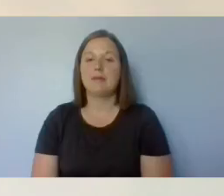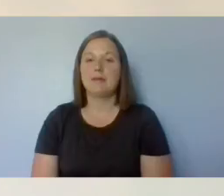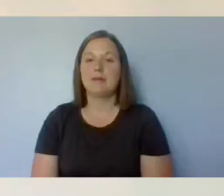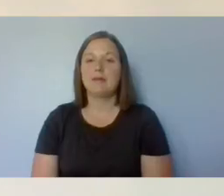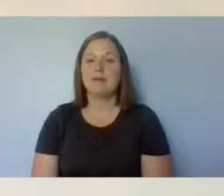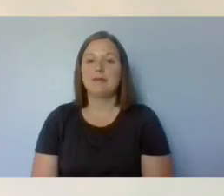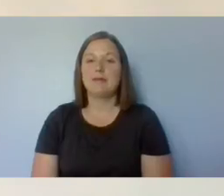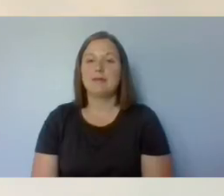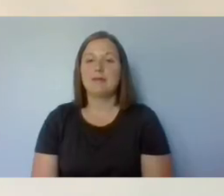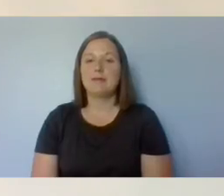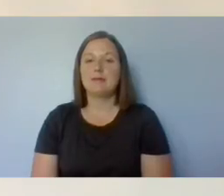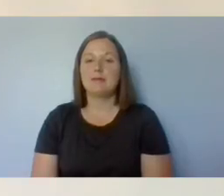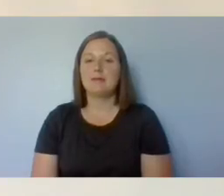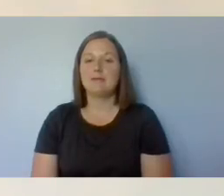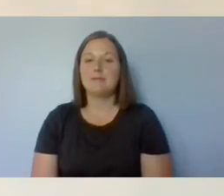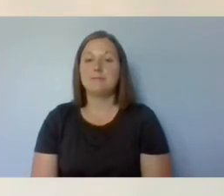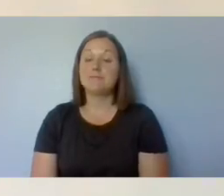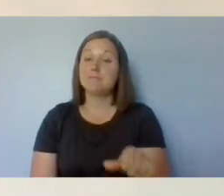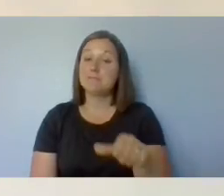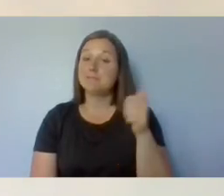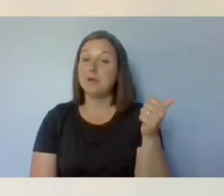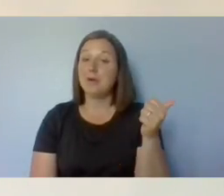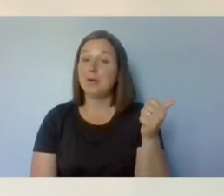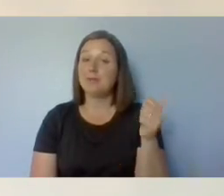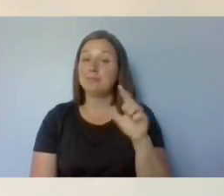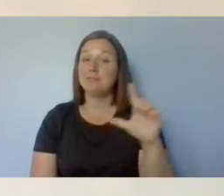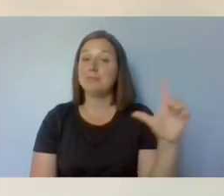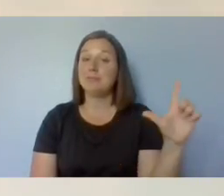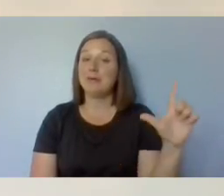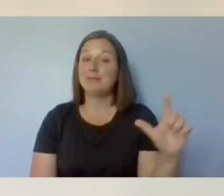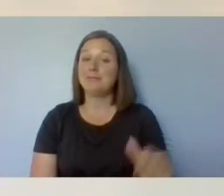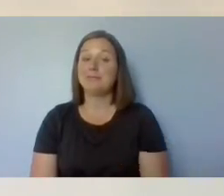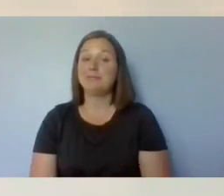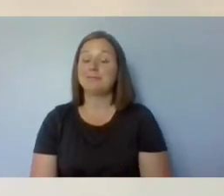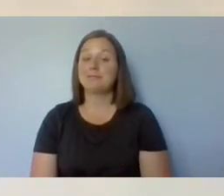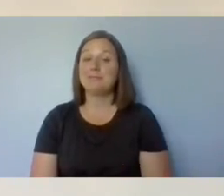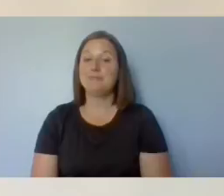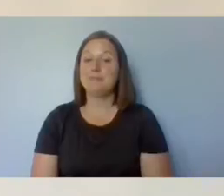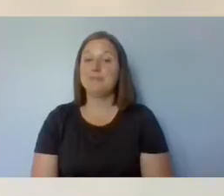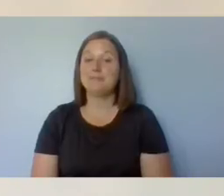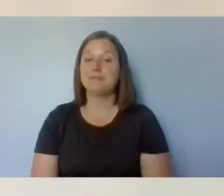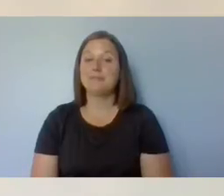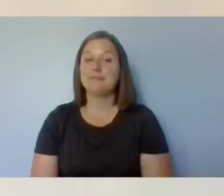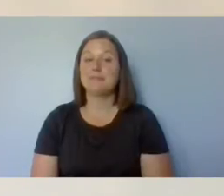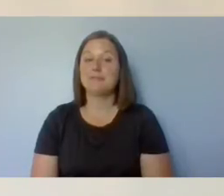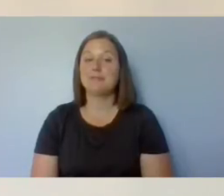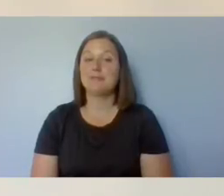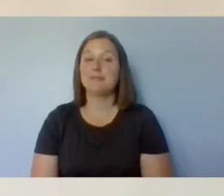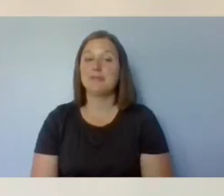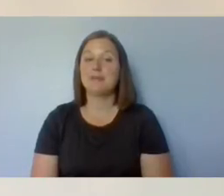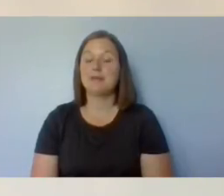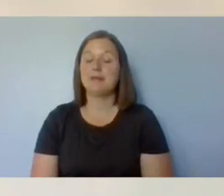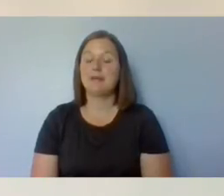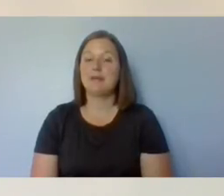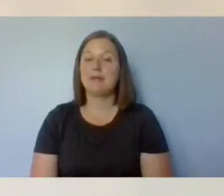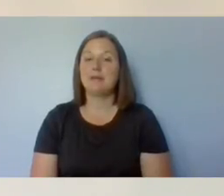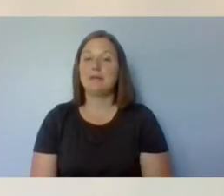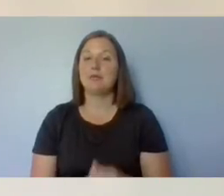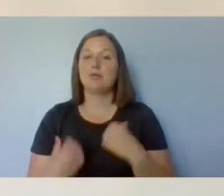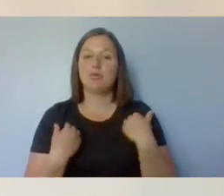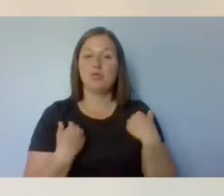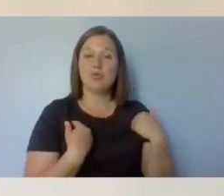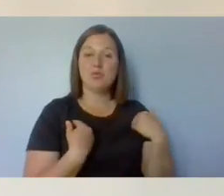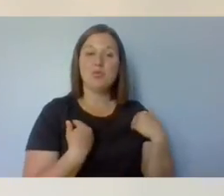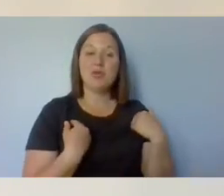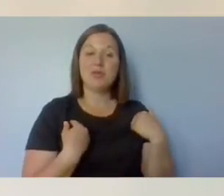legs. Other side. Take your right knee in, lift your chest chest up tall and twist. Half